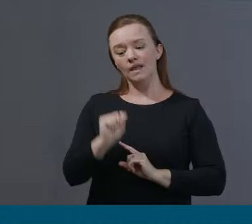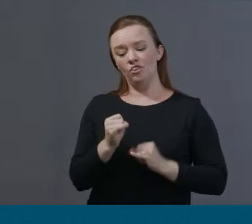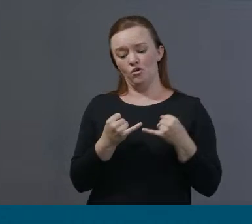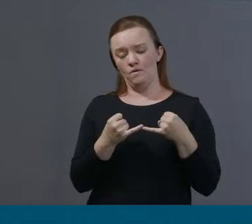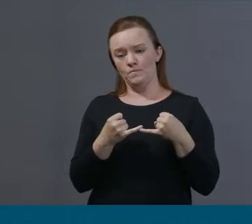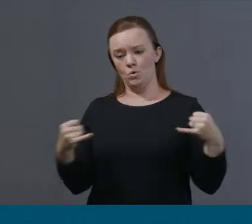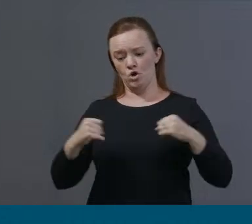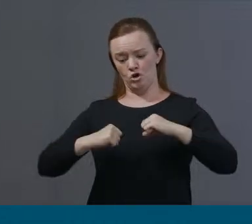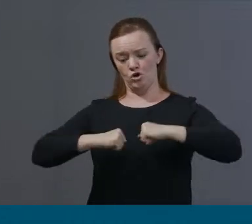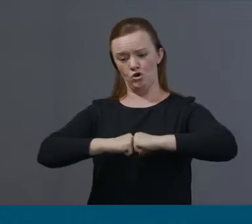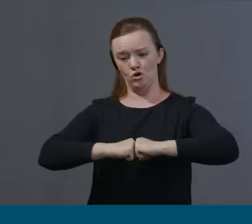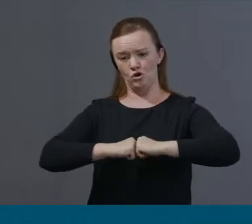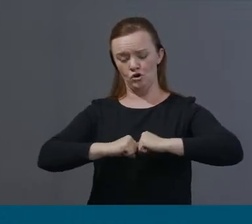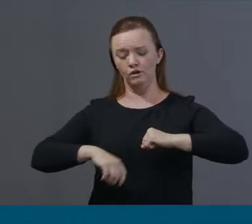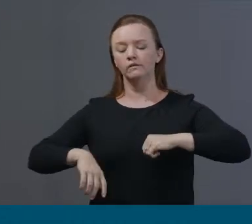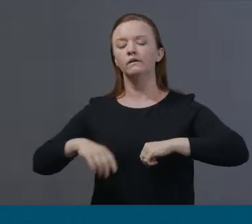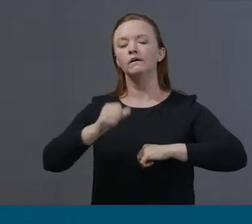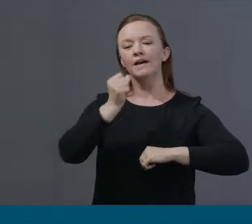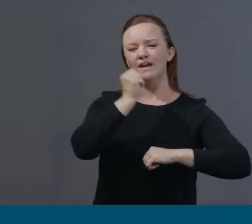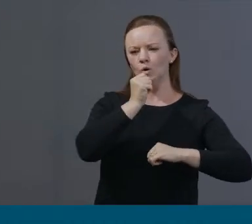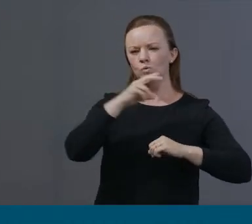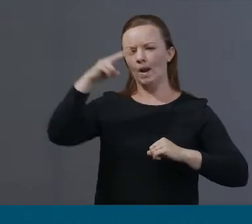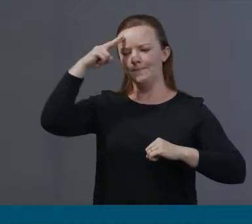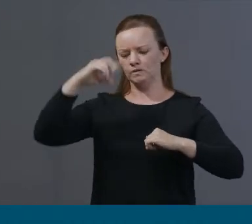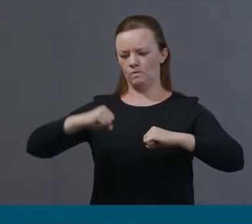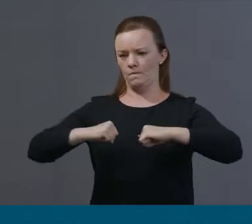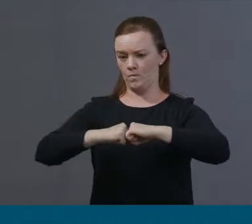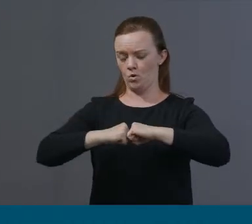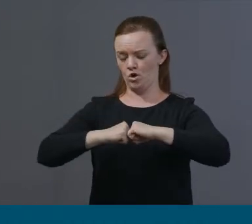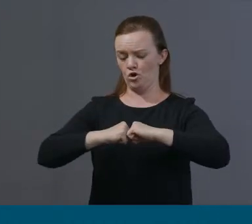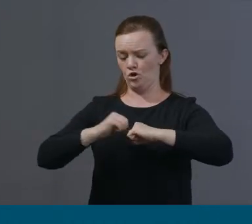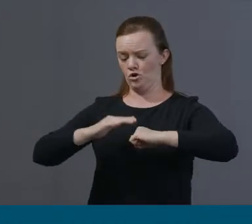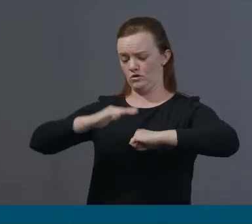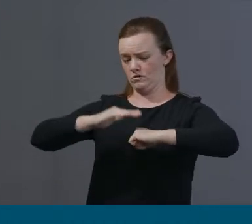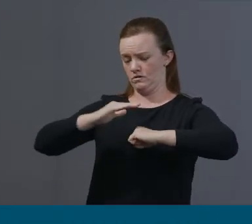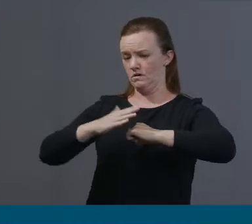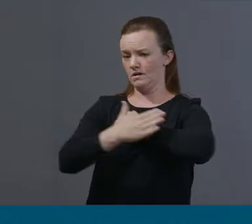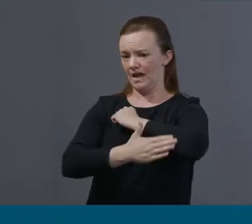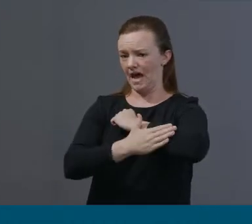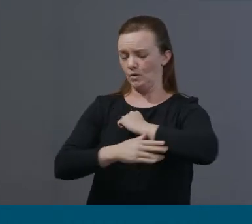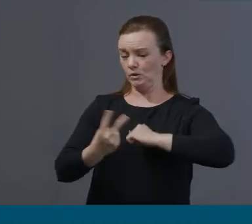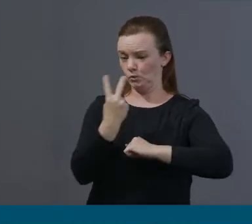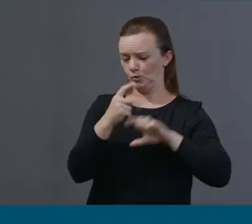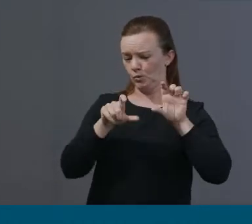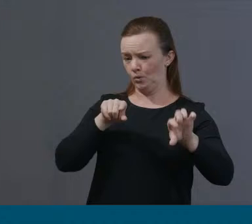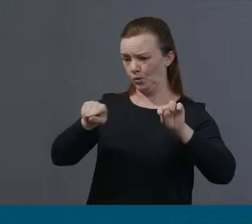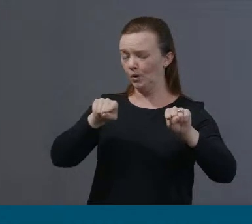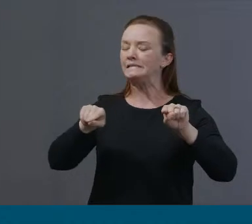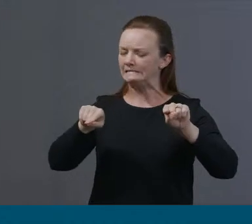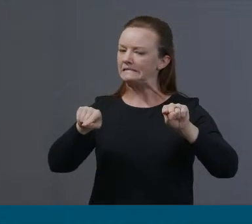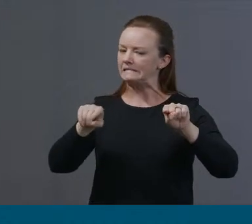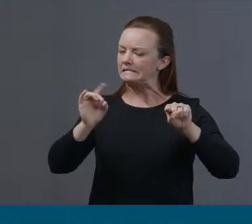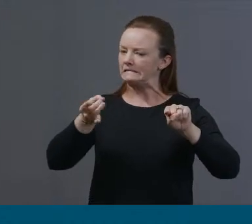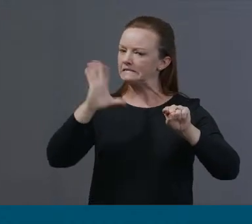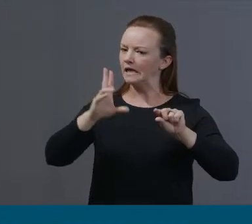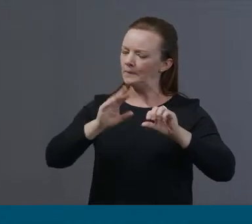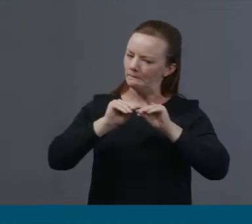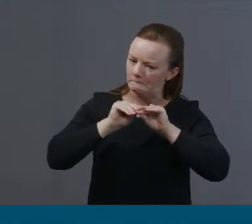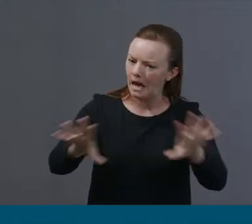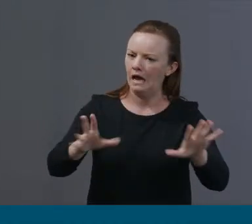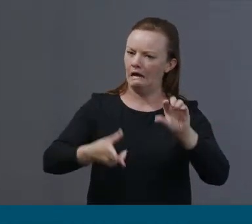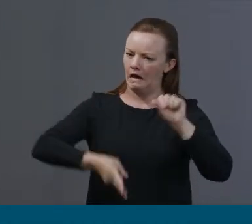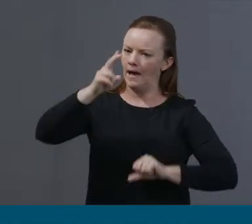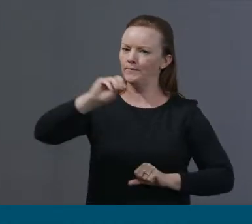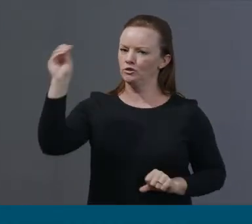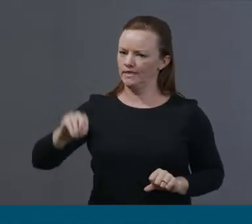cover Arizona's border with Mexico are experiencing very high rates of confirmed cases of COVID-19.